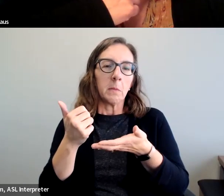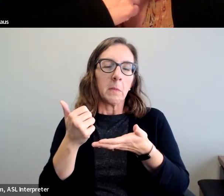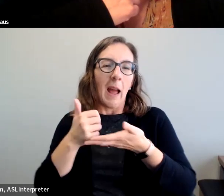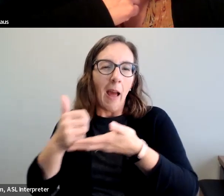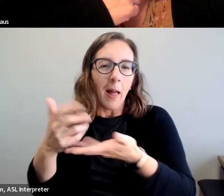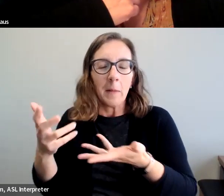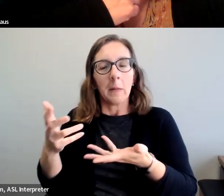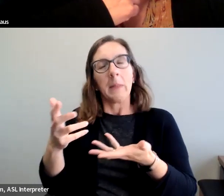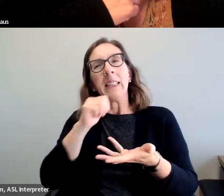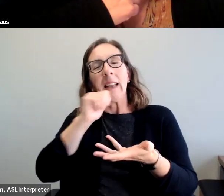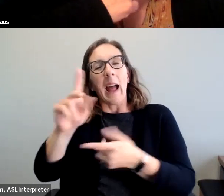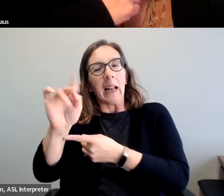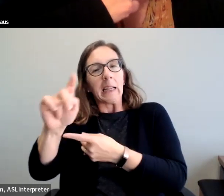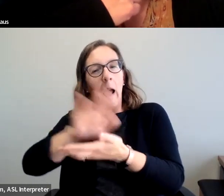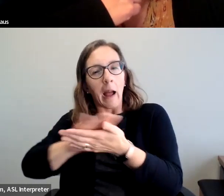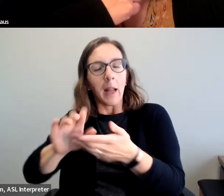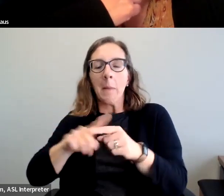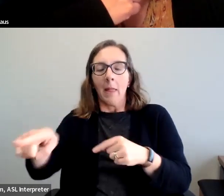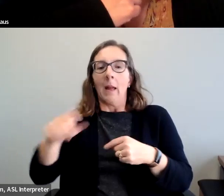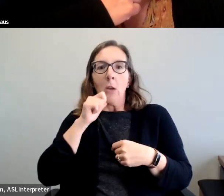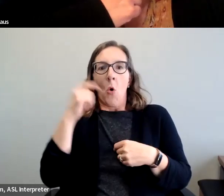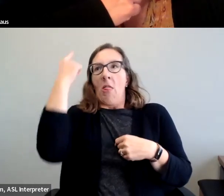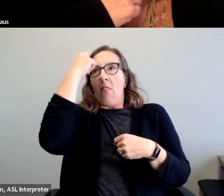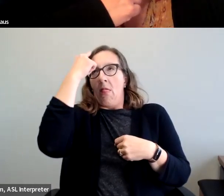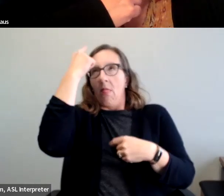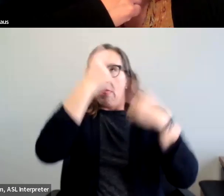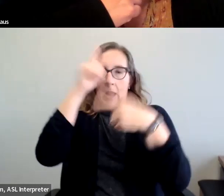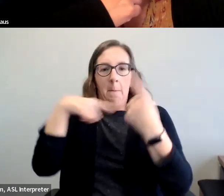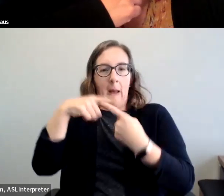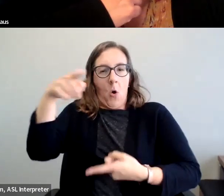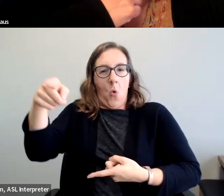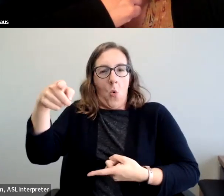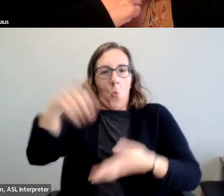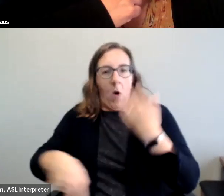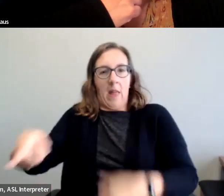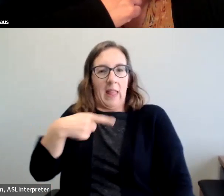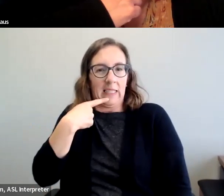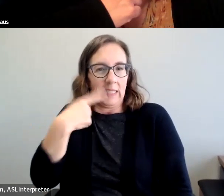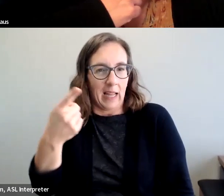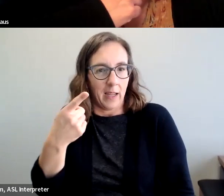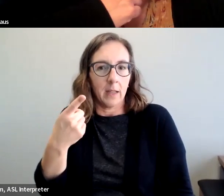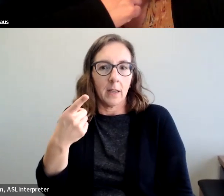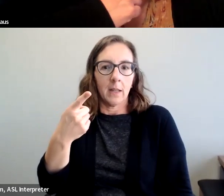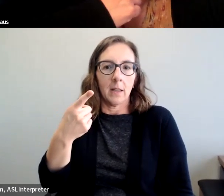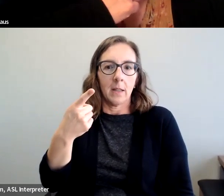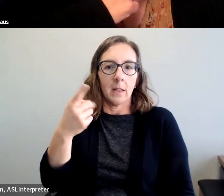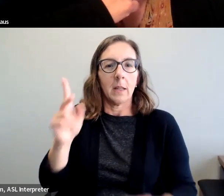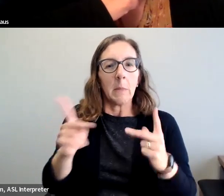they don't think about the words they say. Mhm. I get told I'm inspiring a